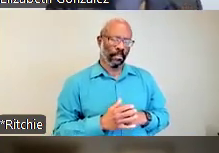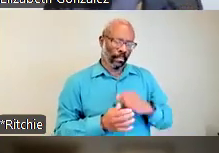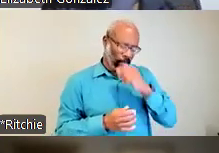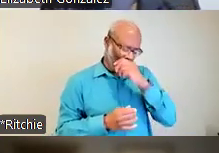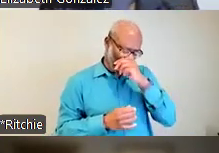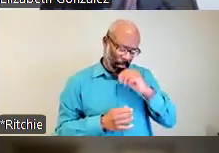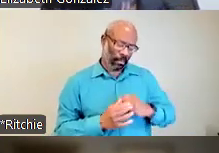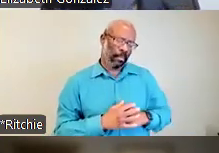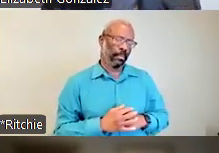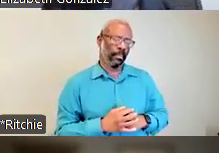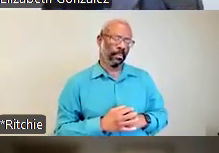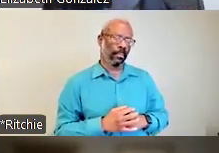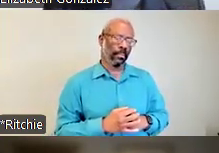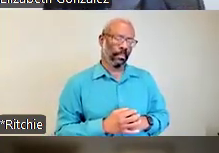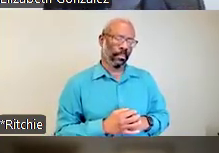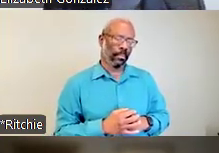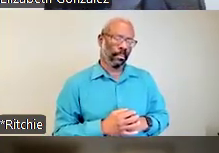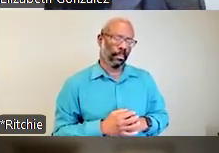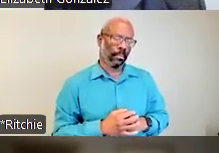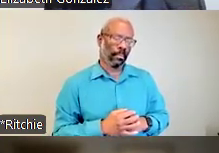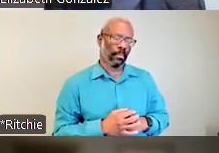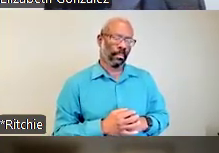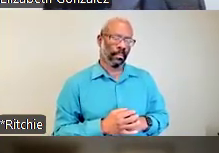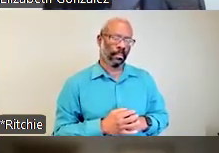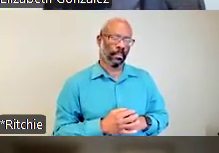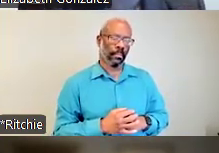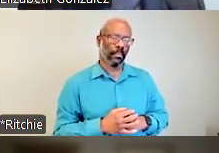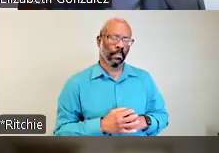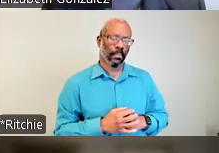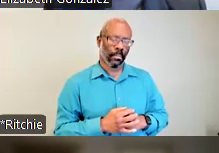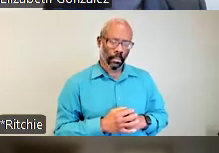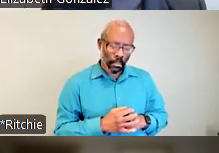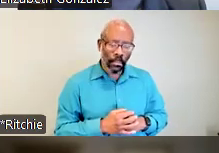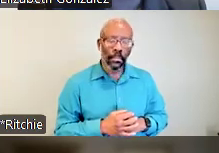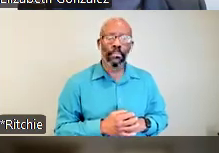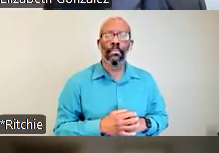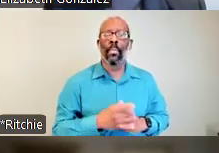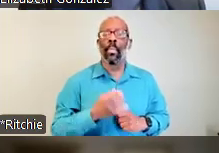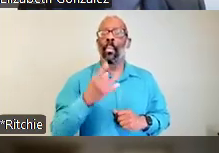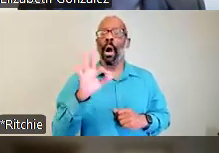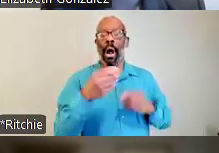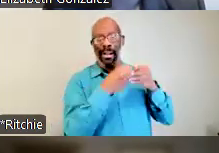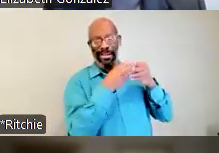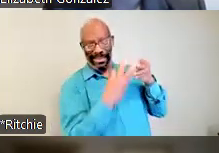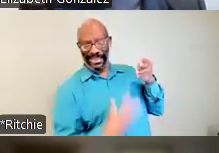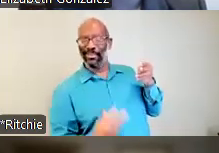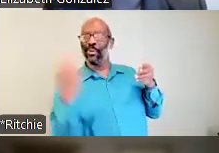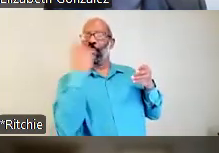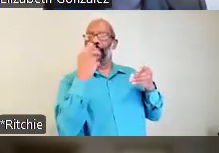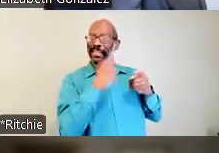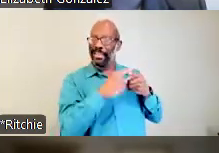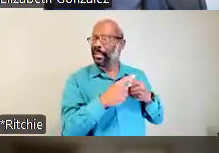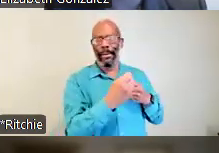One of the reasons that we are hearing from individuals about bankruptcy is that